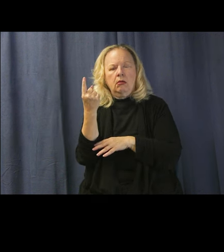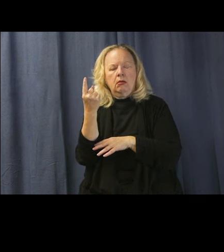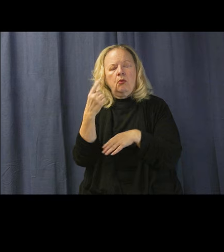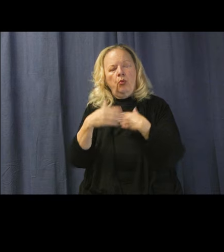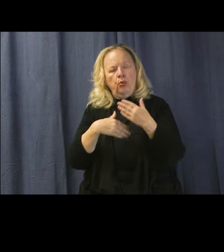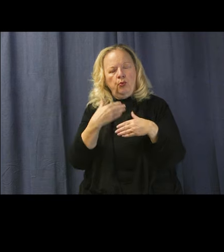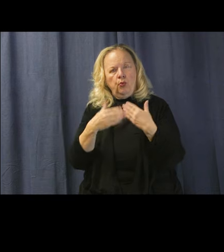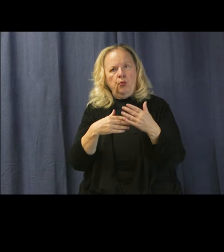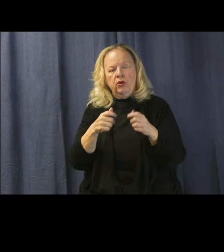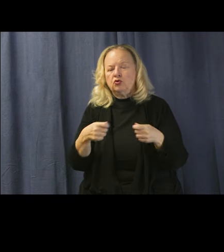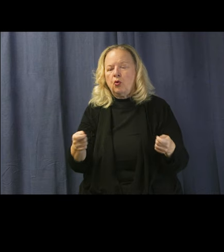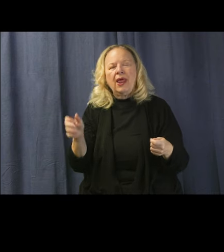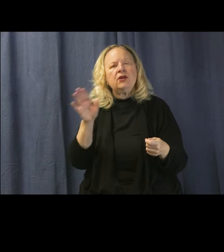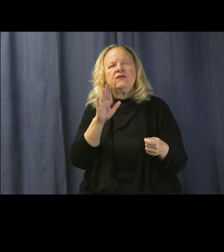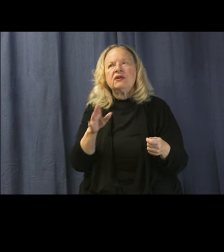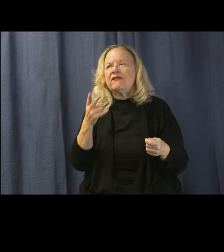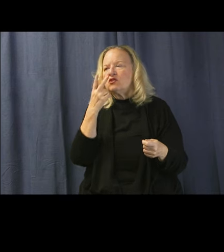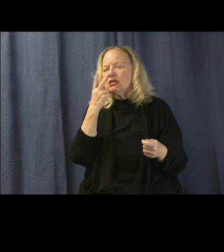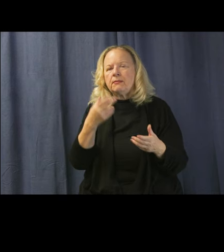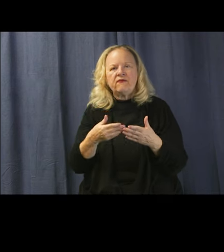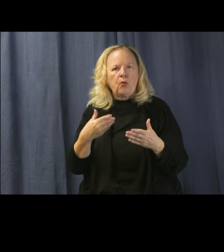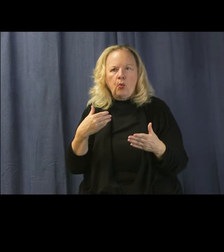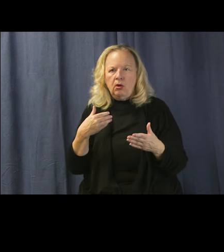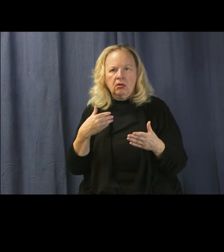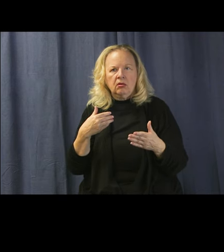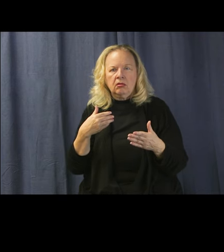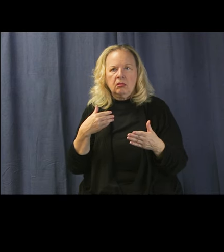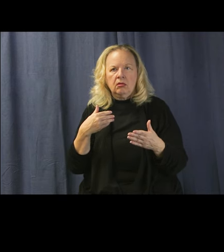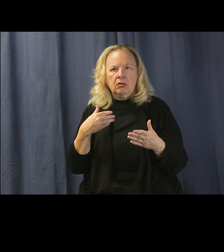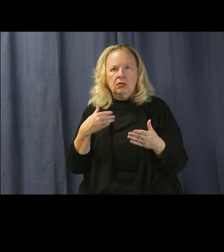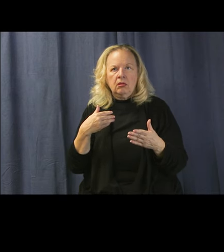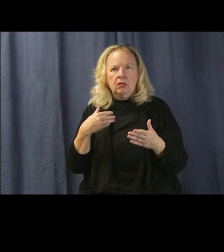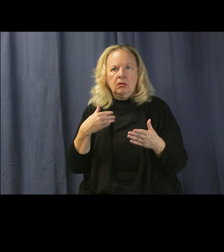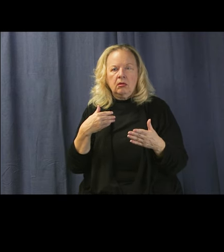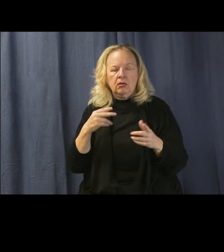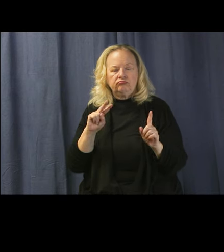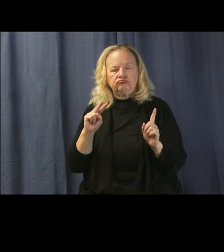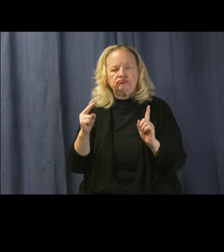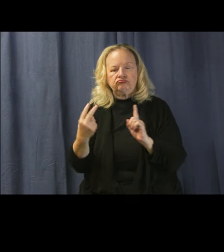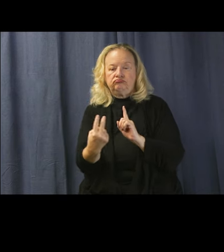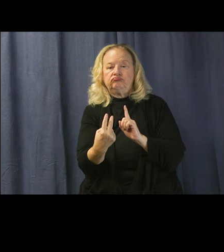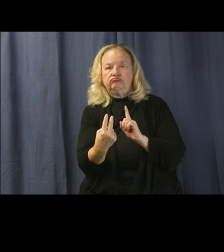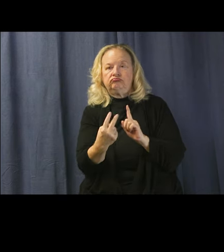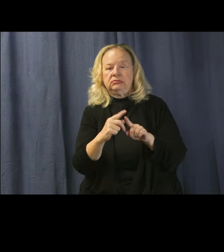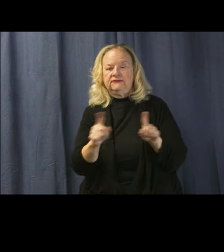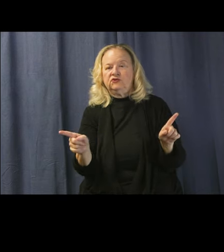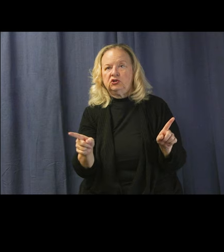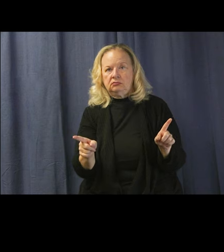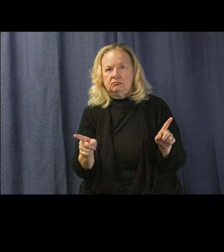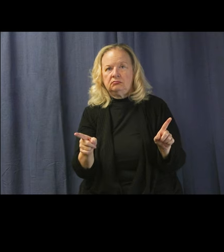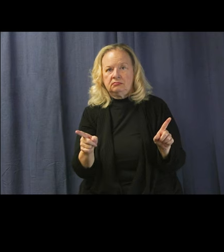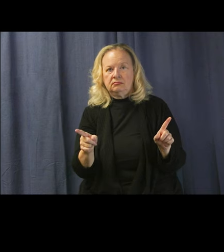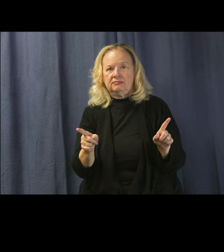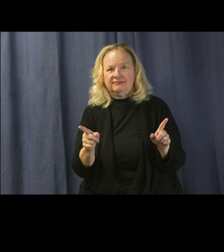this Torah portion like you've never gone through it before, because we're going to look at things completely